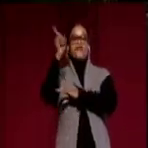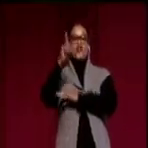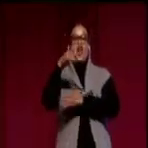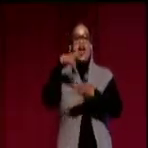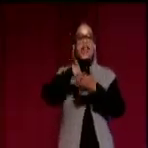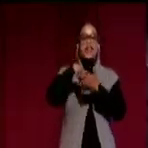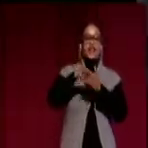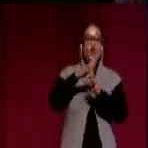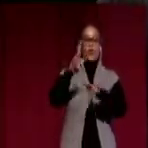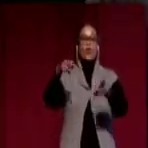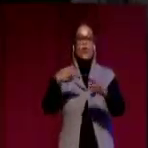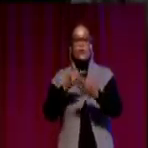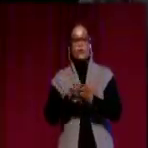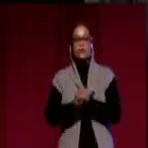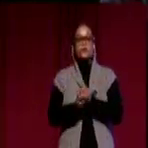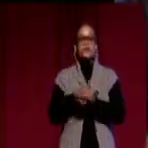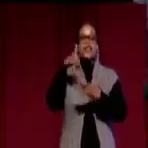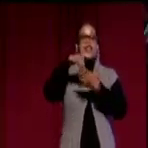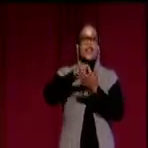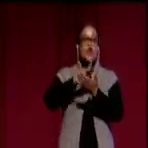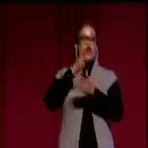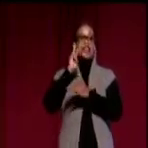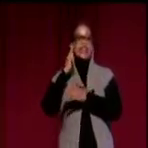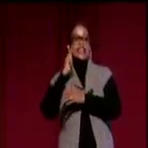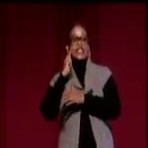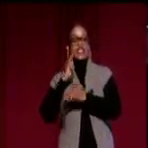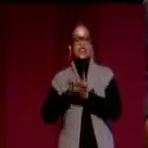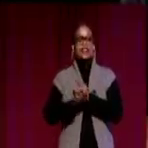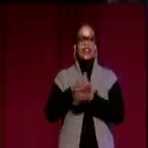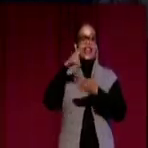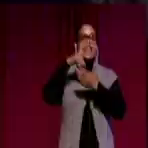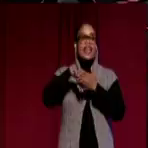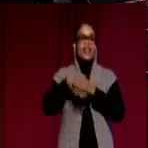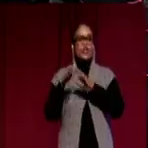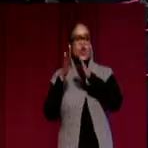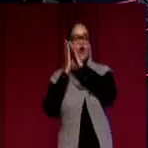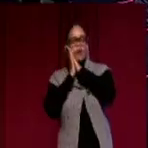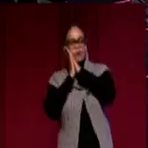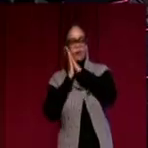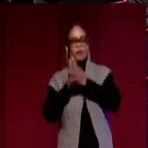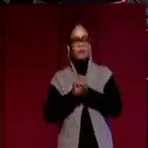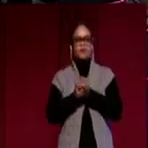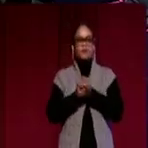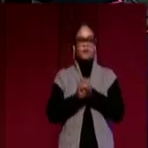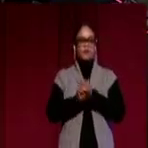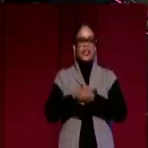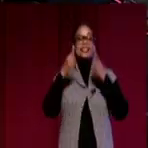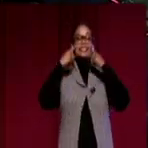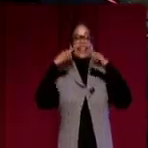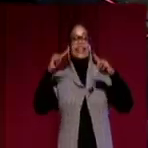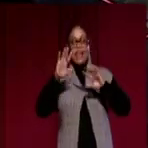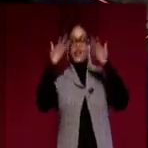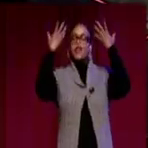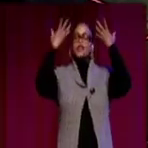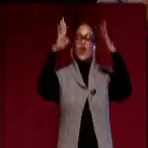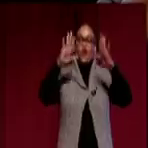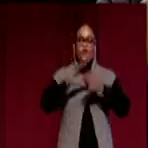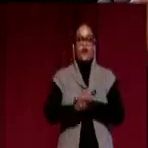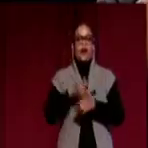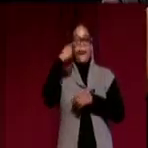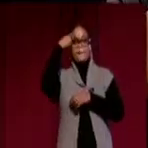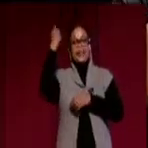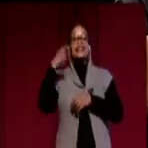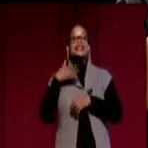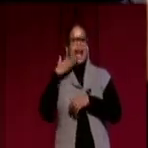in your living room, in your kitchen, in your dining room, declare that it's over, because